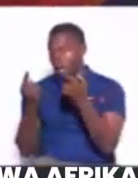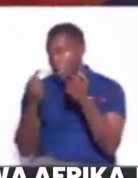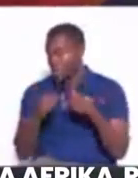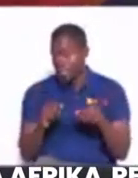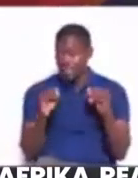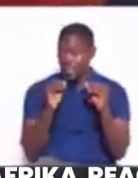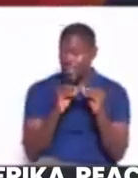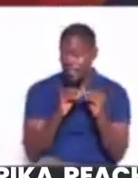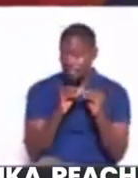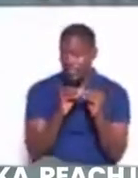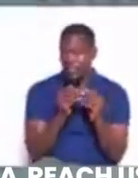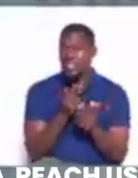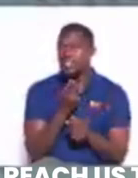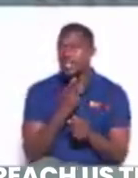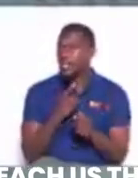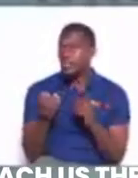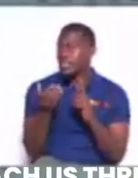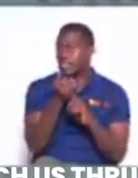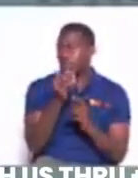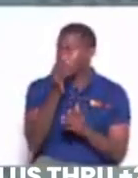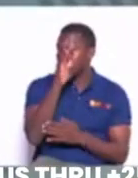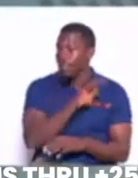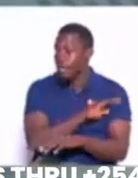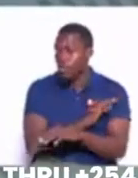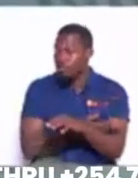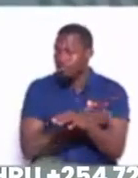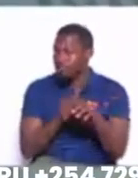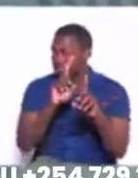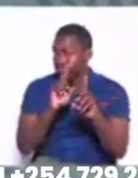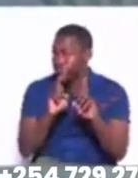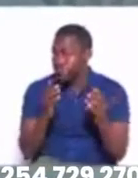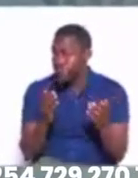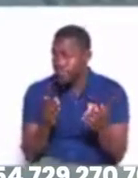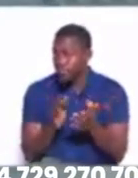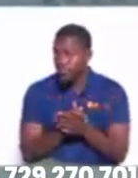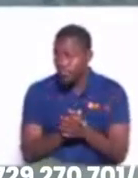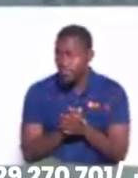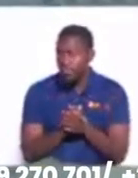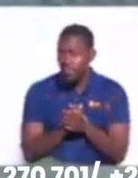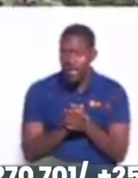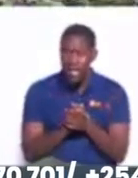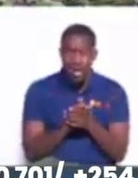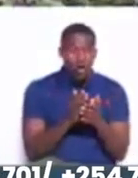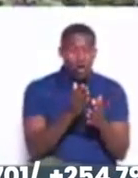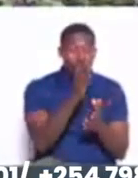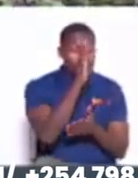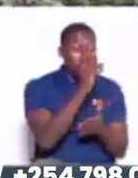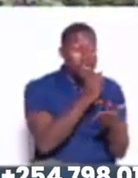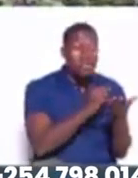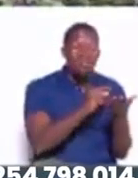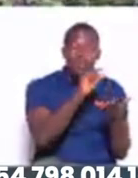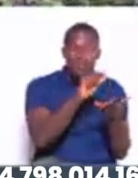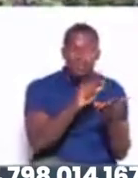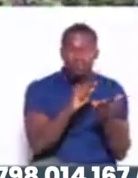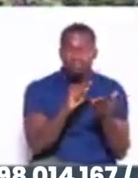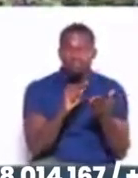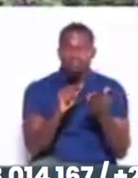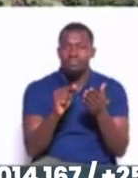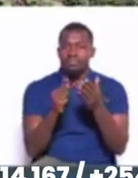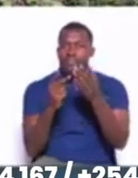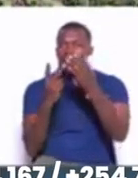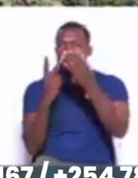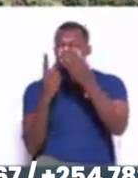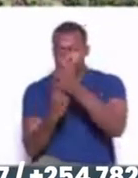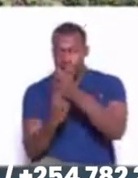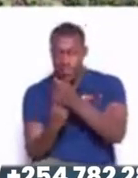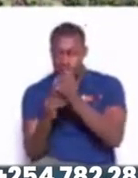love for you. Now, does God's grace do away with God's law? Certainly not. Romans chapter 3, verse 31.